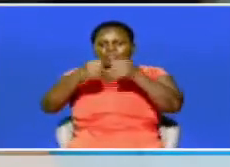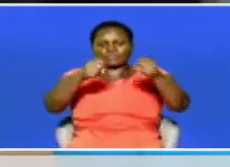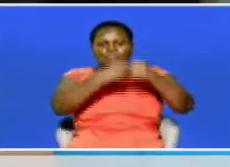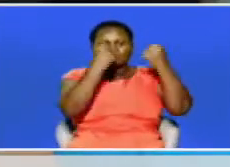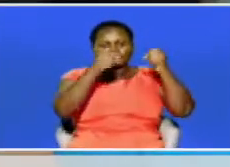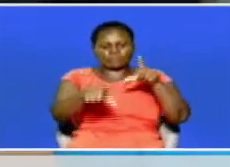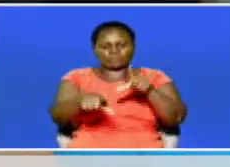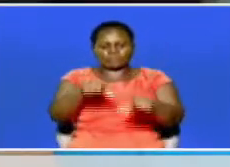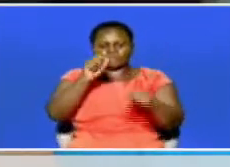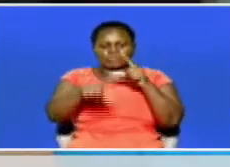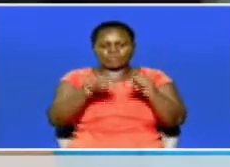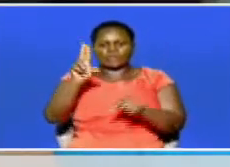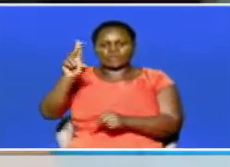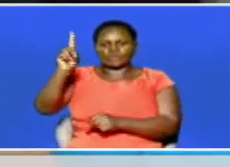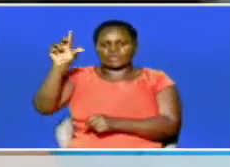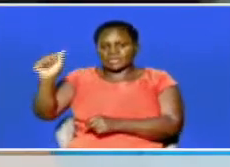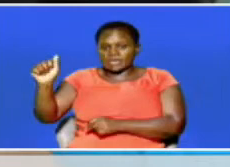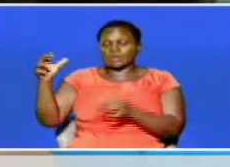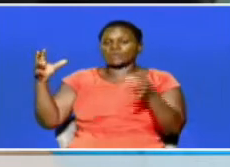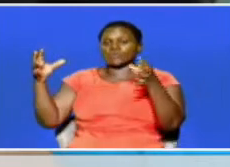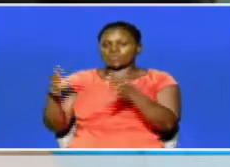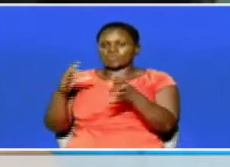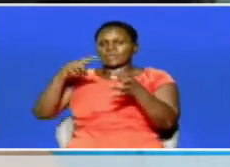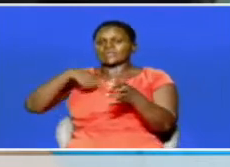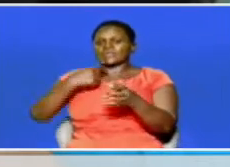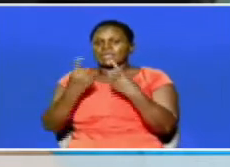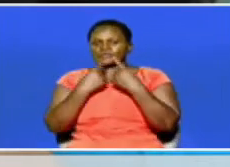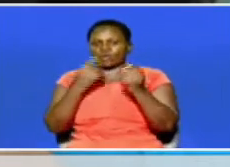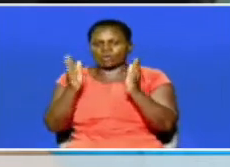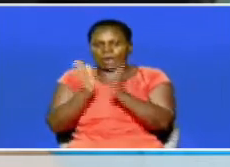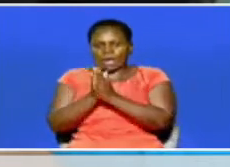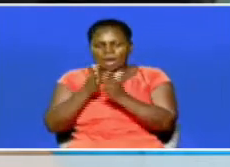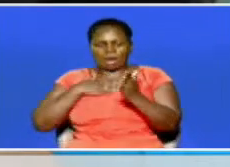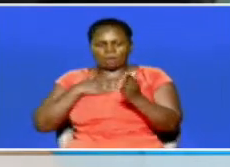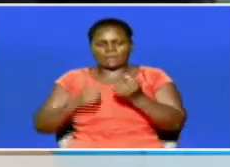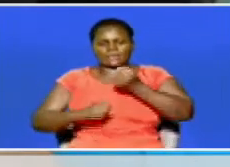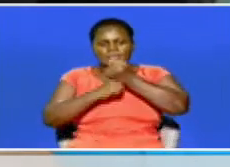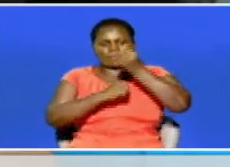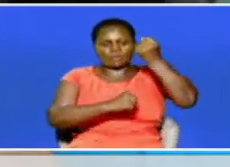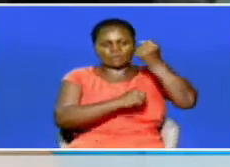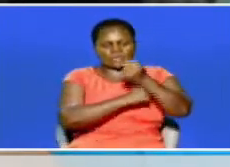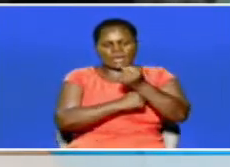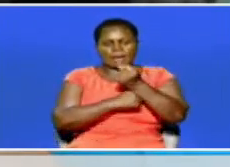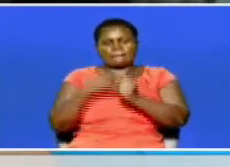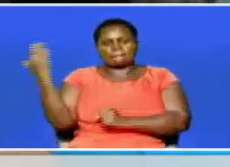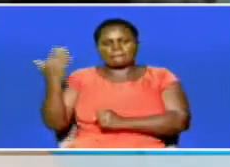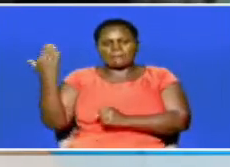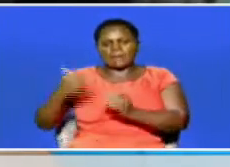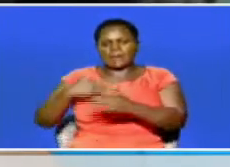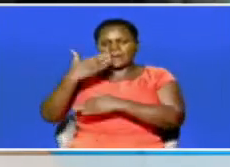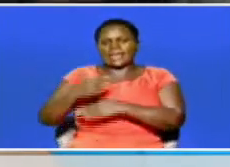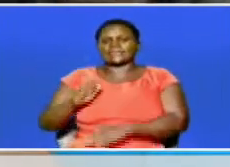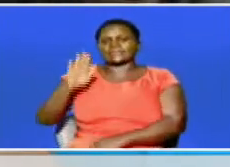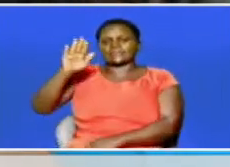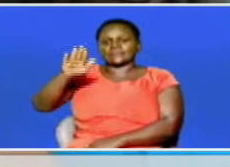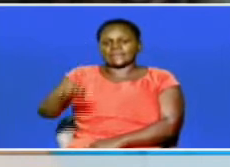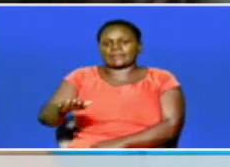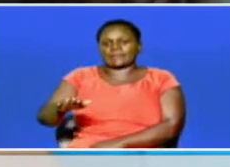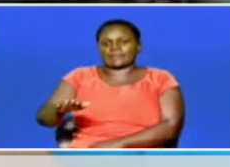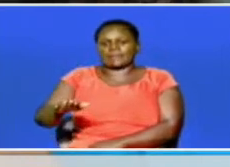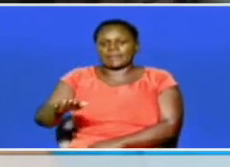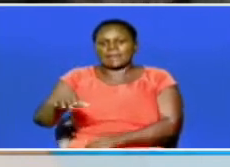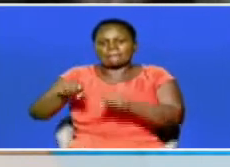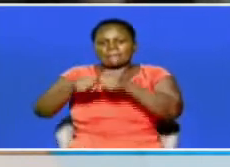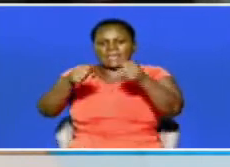nominations. As the UDA fraternity, we are going to talk to our supporters. We are going to address them on the next move, which is going to be